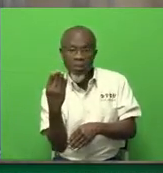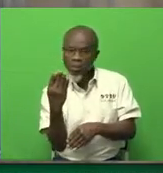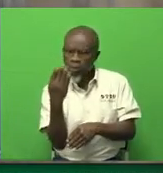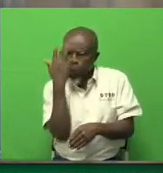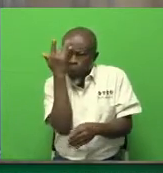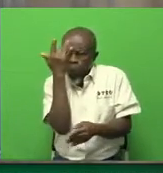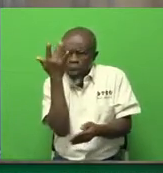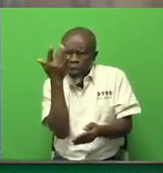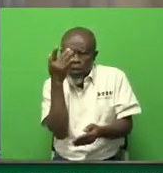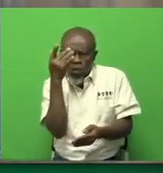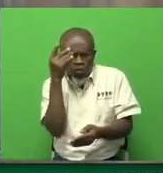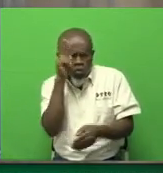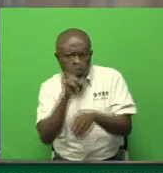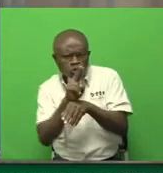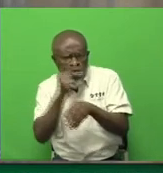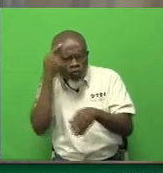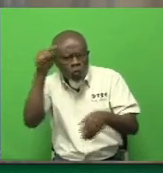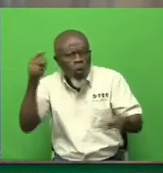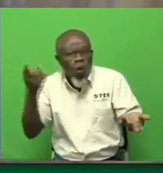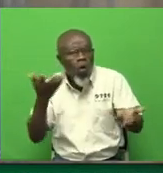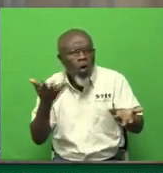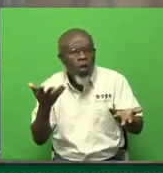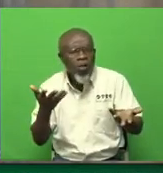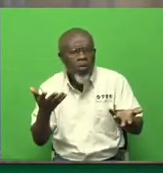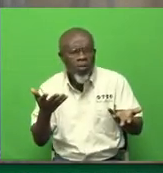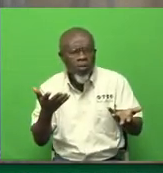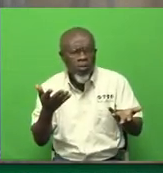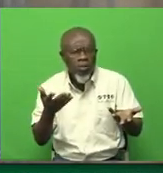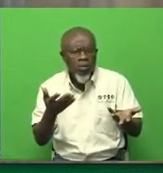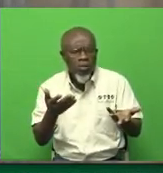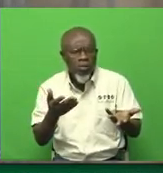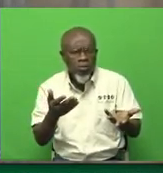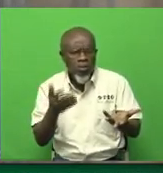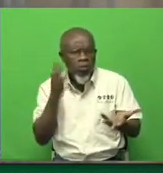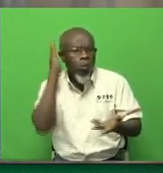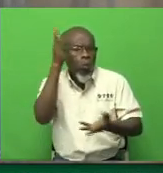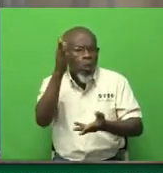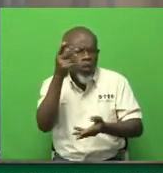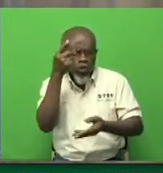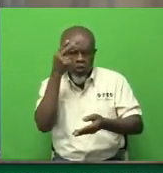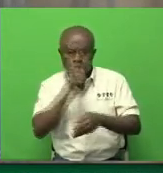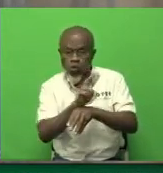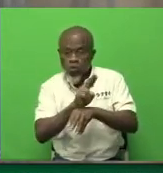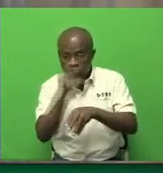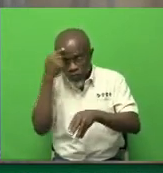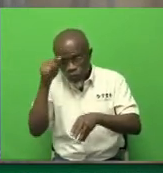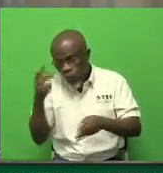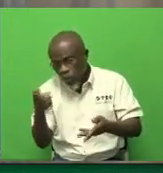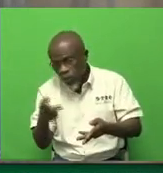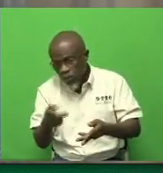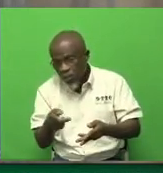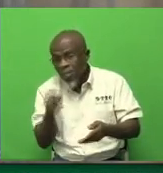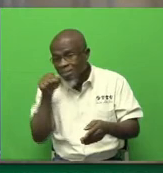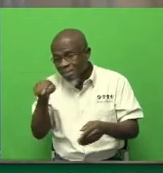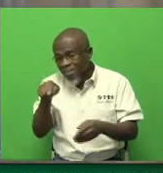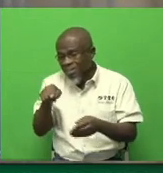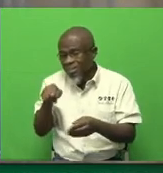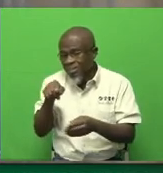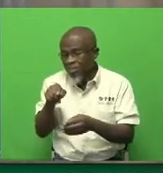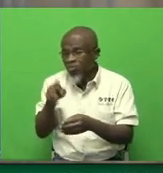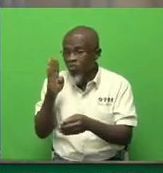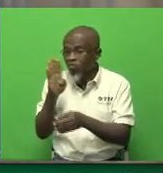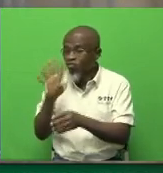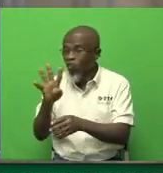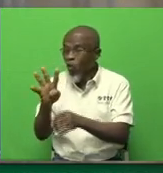million what is that money for what is that money projected to be used for that is four and a half times more than the